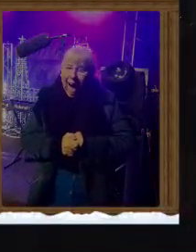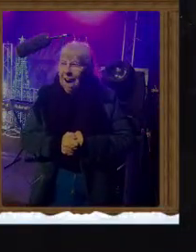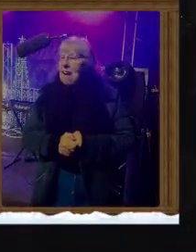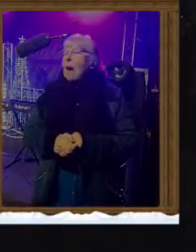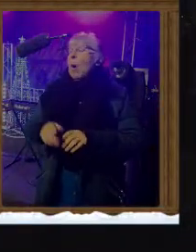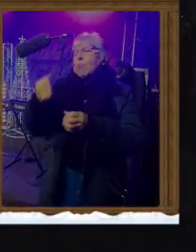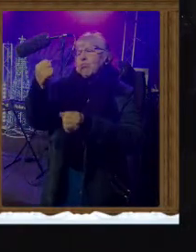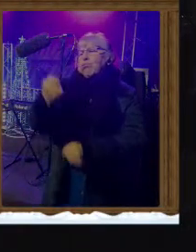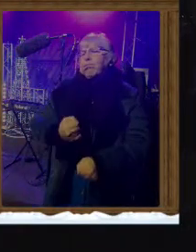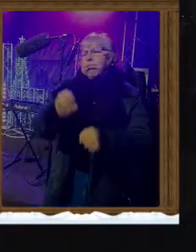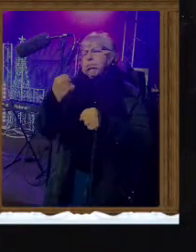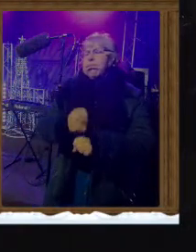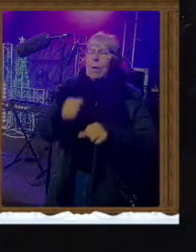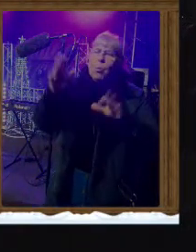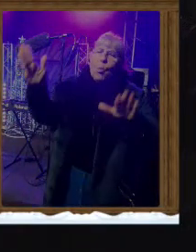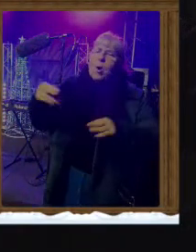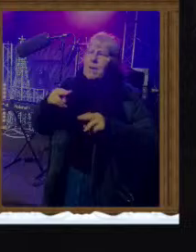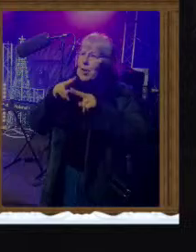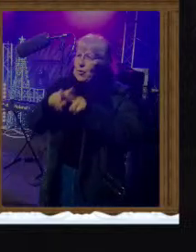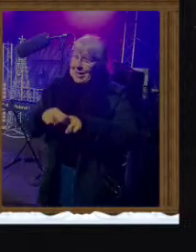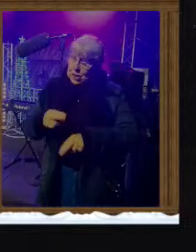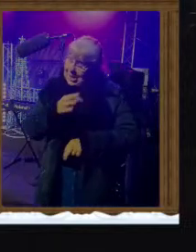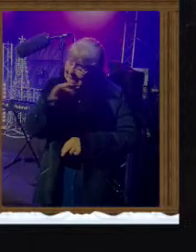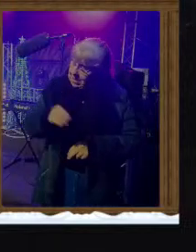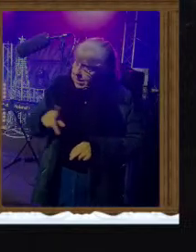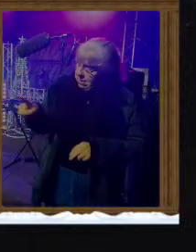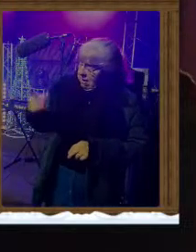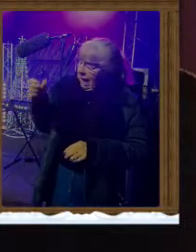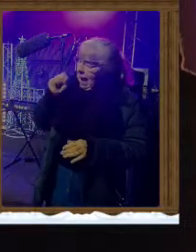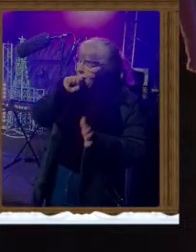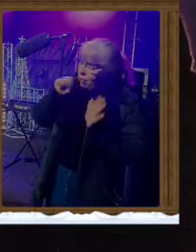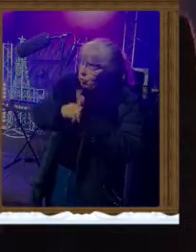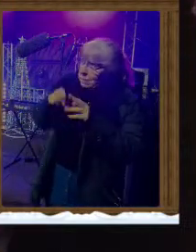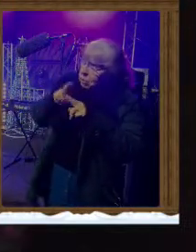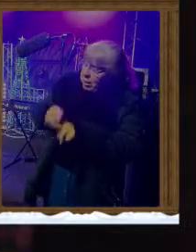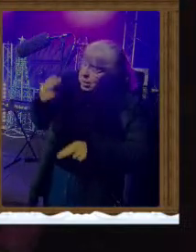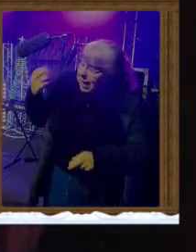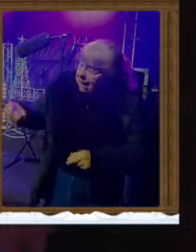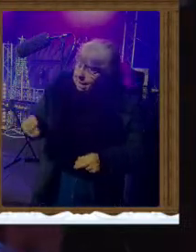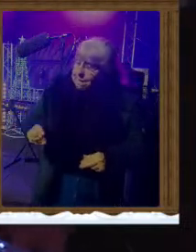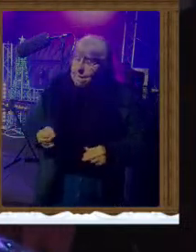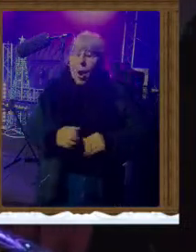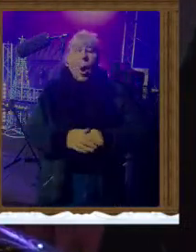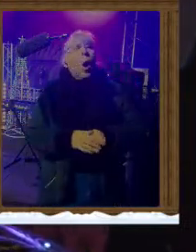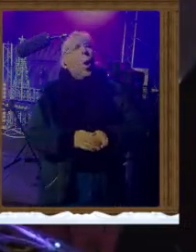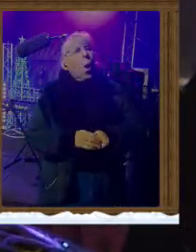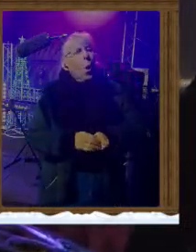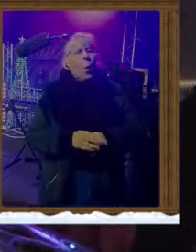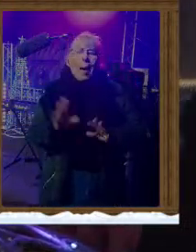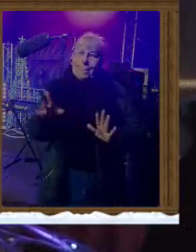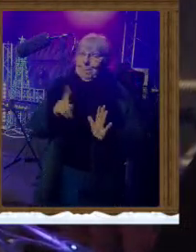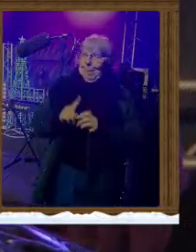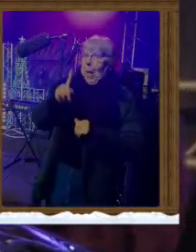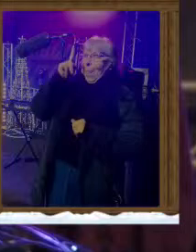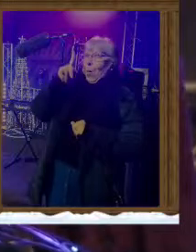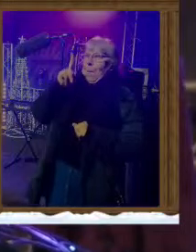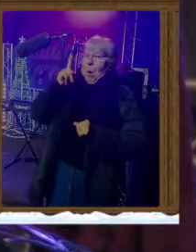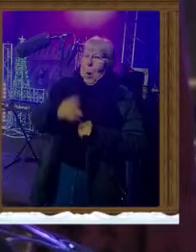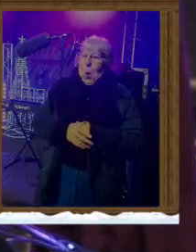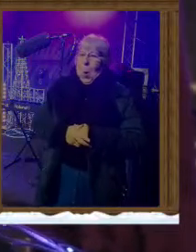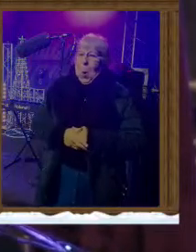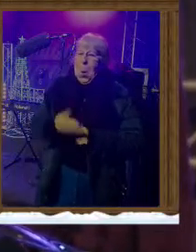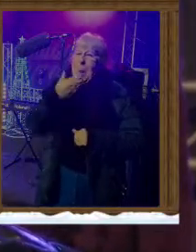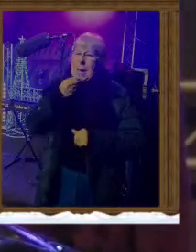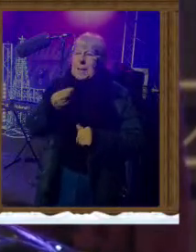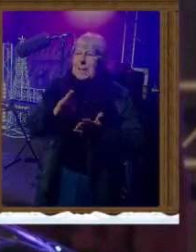wonderful tradition in Arendelle. Do you have any Christmas traditions, buddy? Oh, yeah. Well, in the North Pole, Santa and